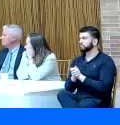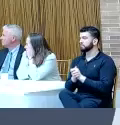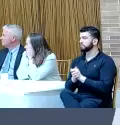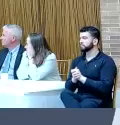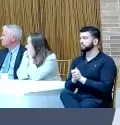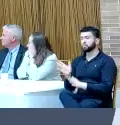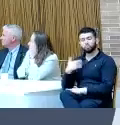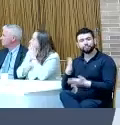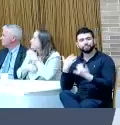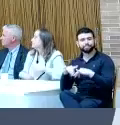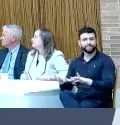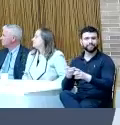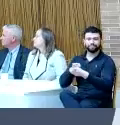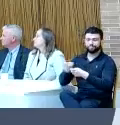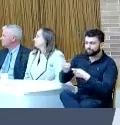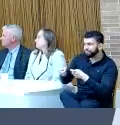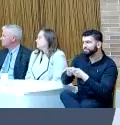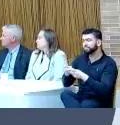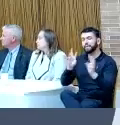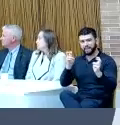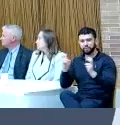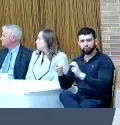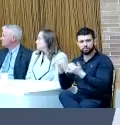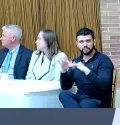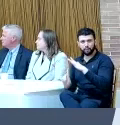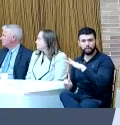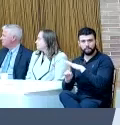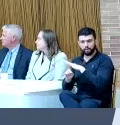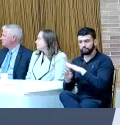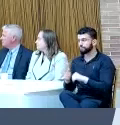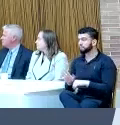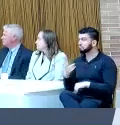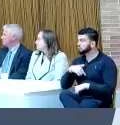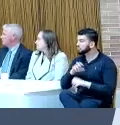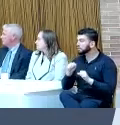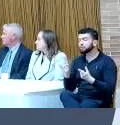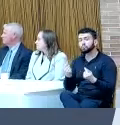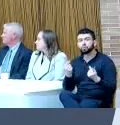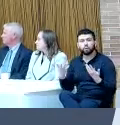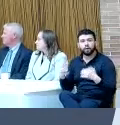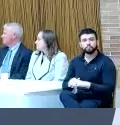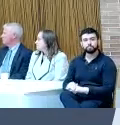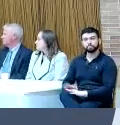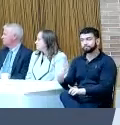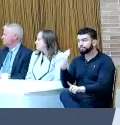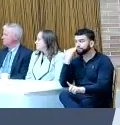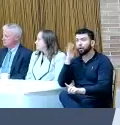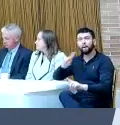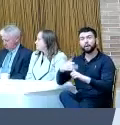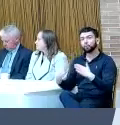dealing with the issues what we can do is we can stay alert to new policies and